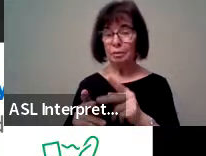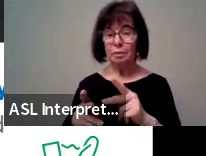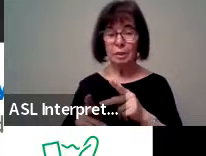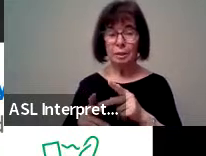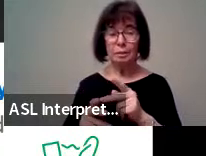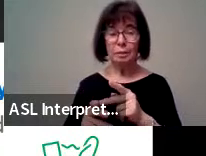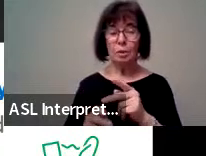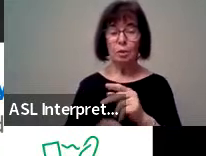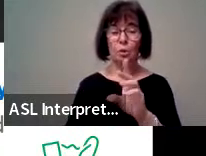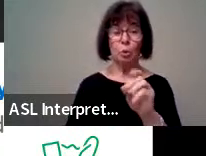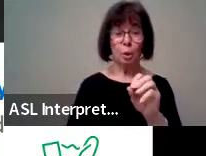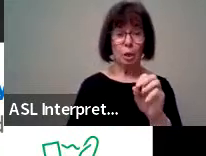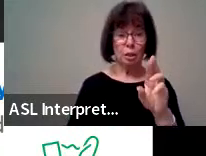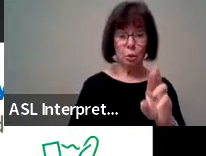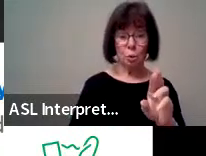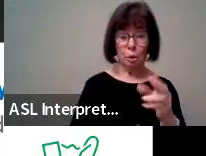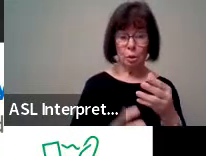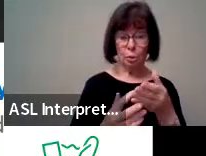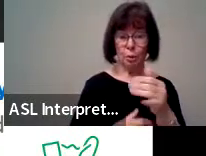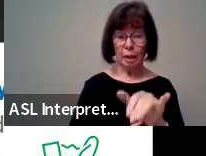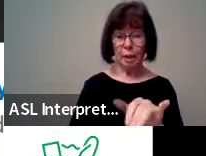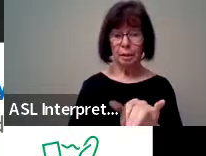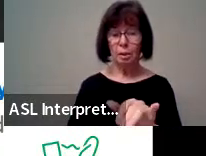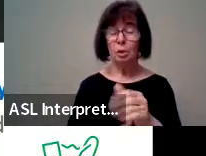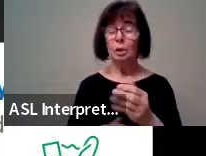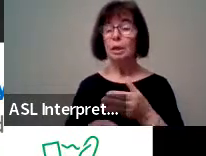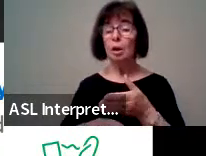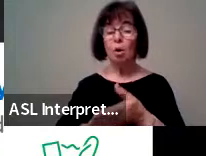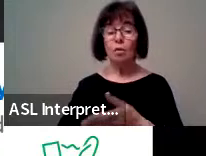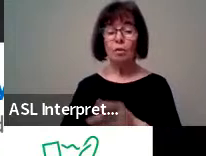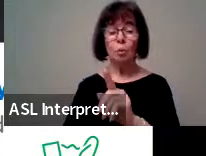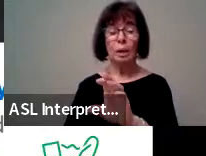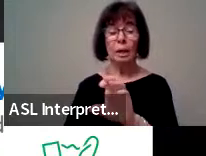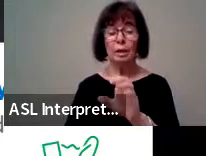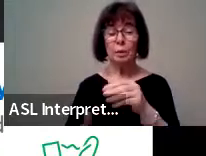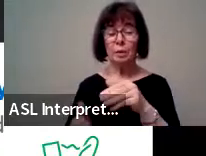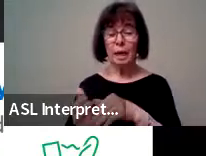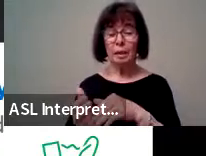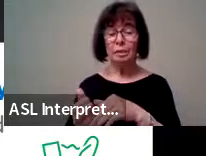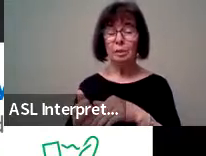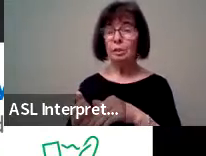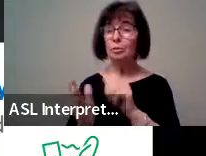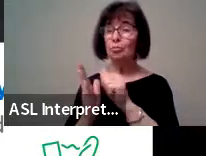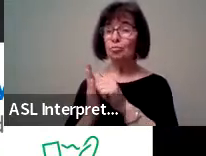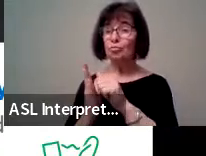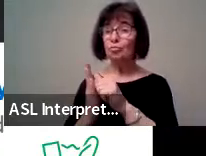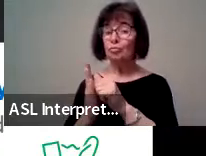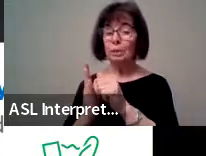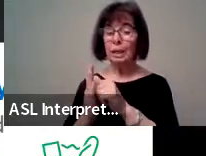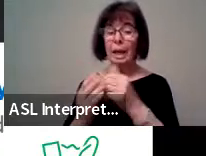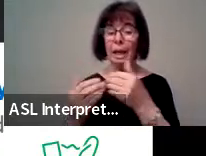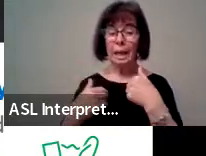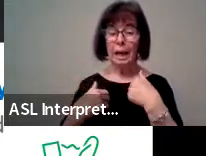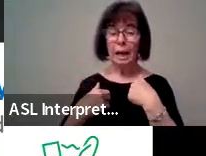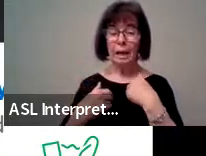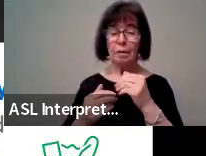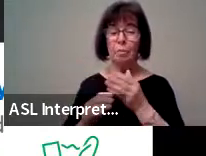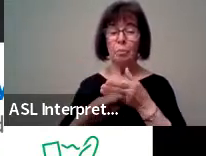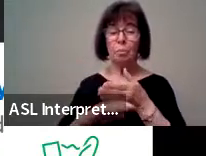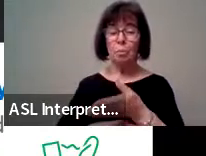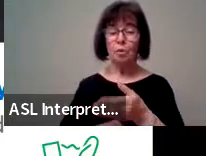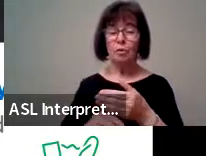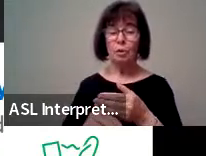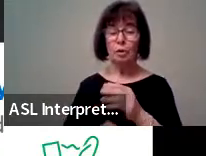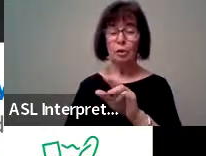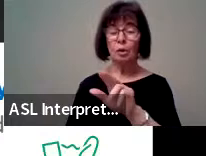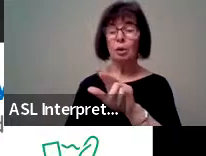outreach to our residents, we did over 100,000 door knocks and had over 27,000 conversations, which